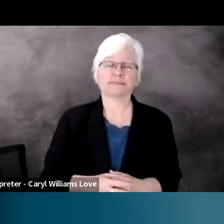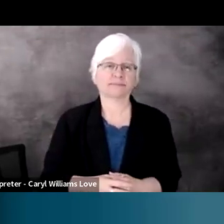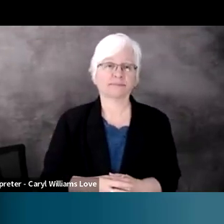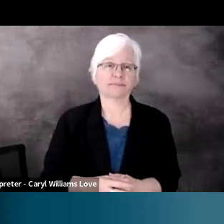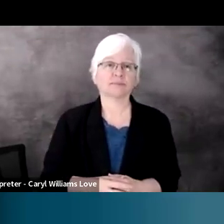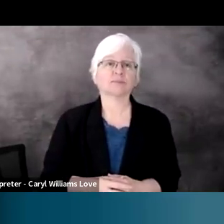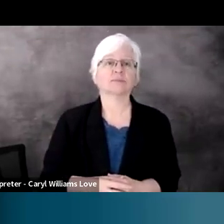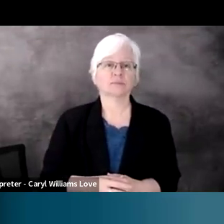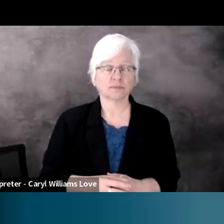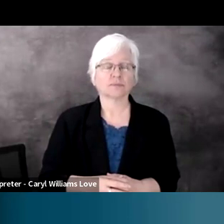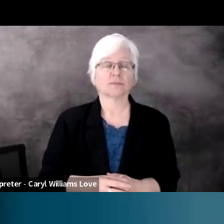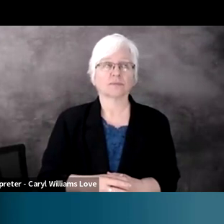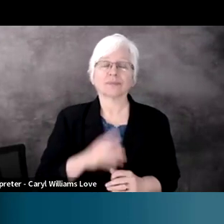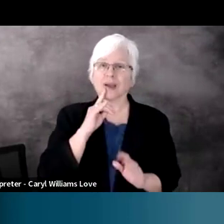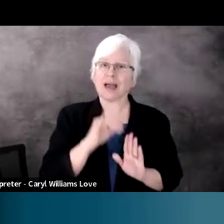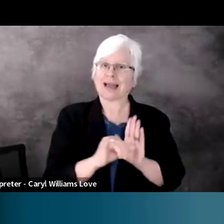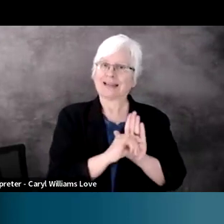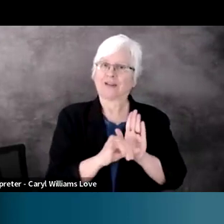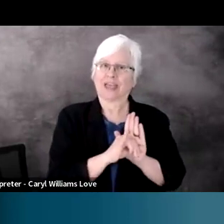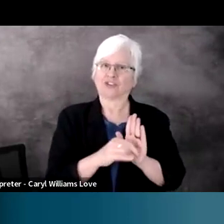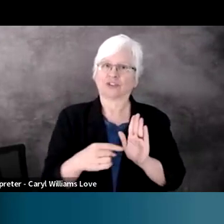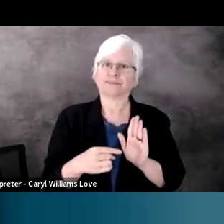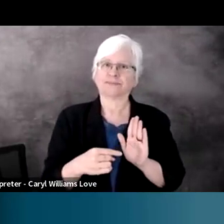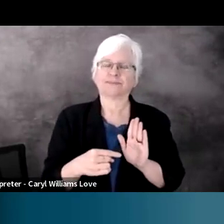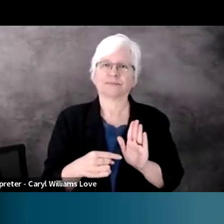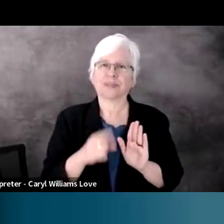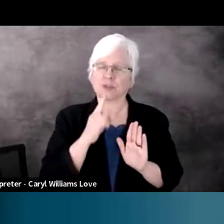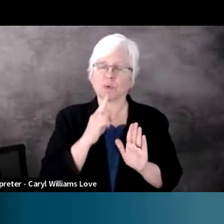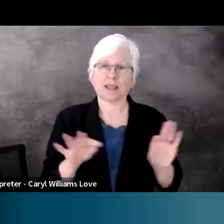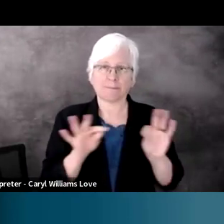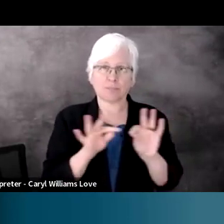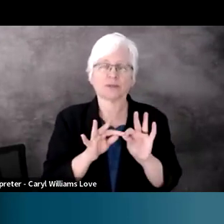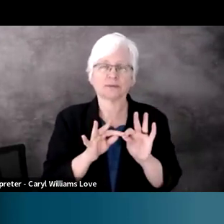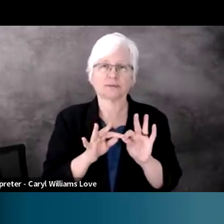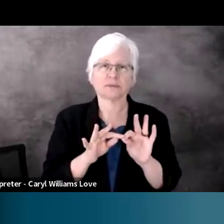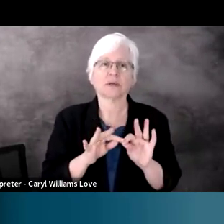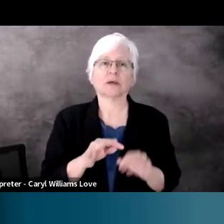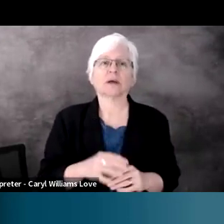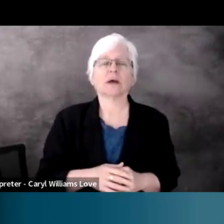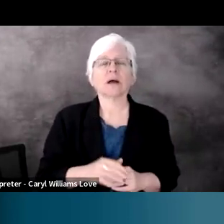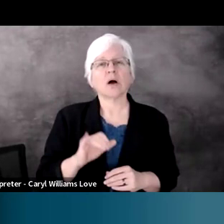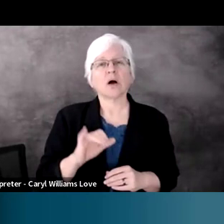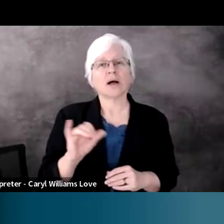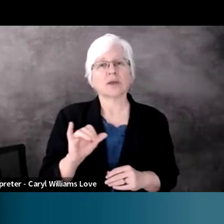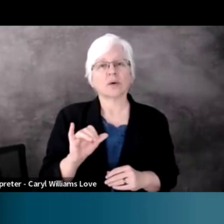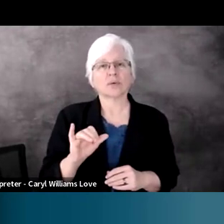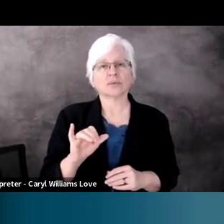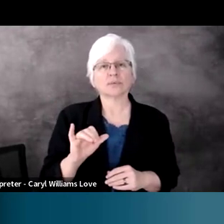I think identification seems really important first step. I'll also say, I think understanding